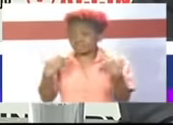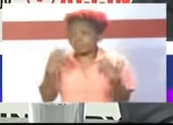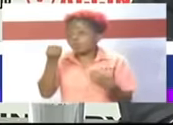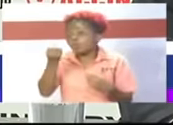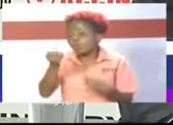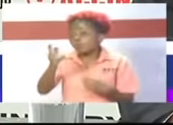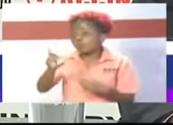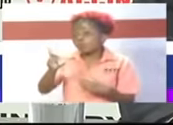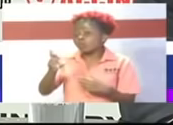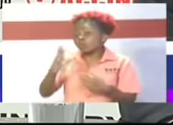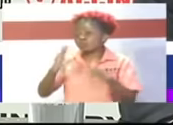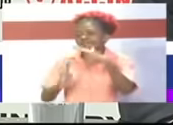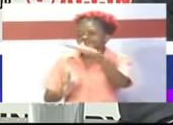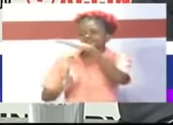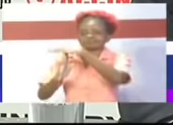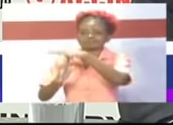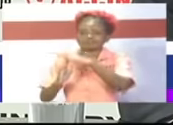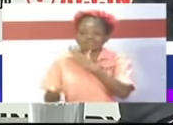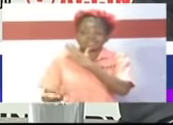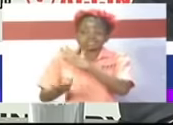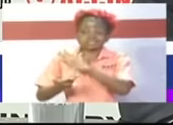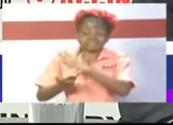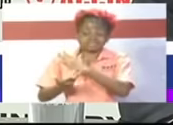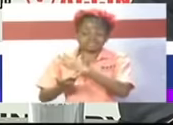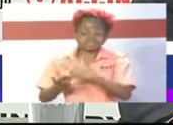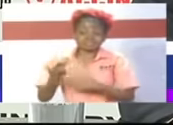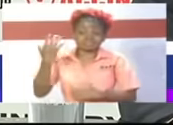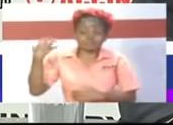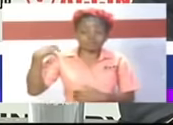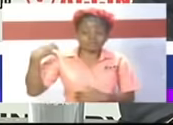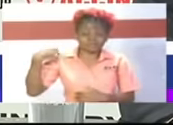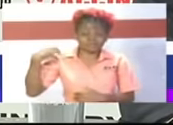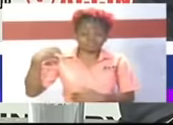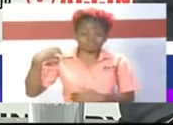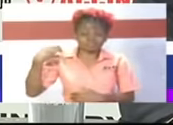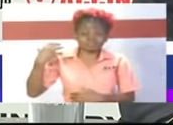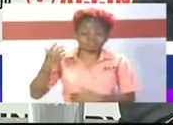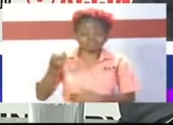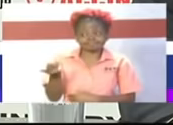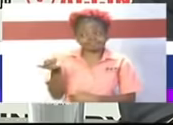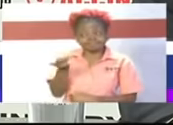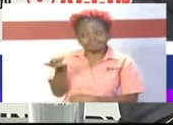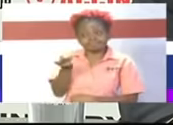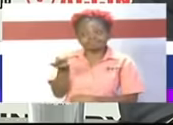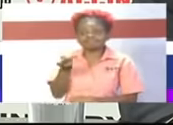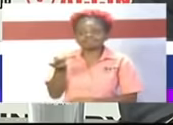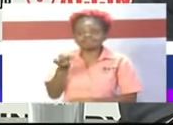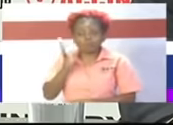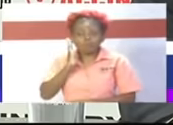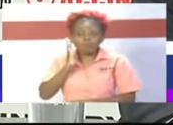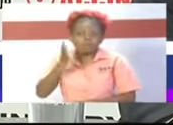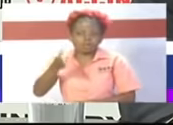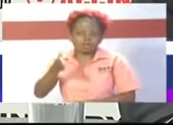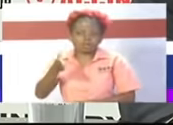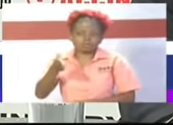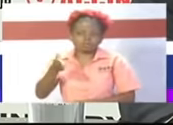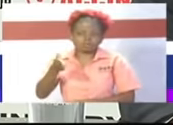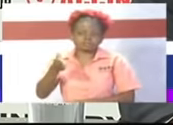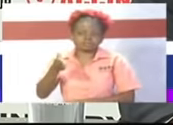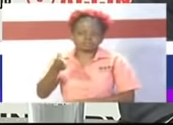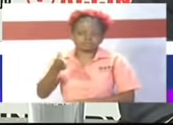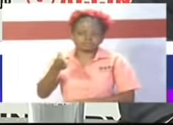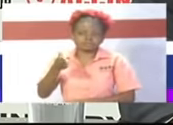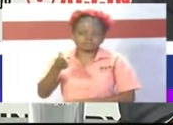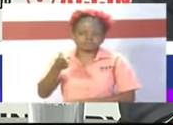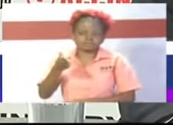make, and not someone at my level. So I would not venture to express satisfaction or dissatisfaction at